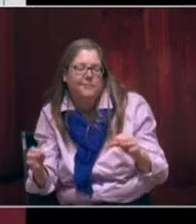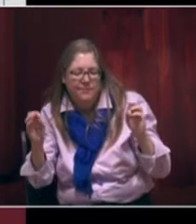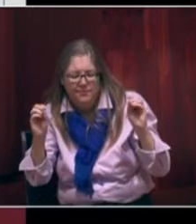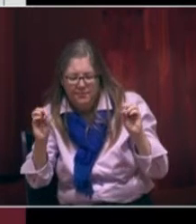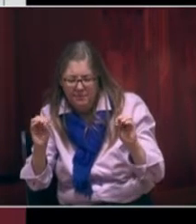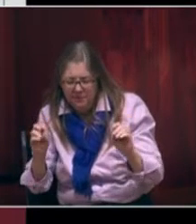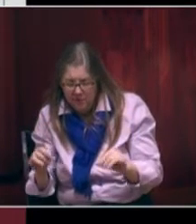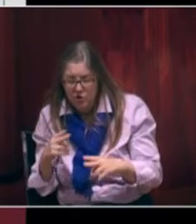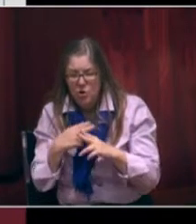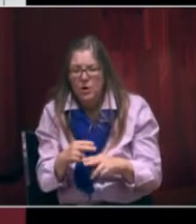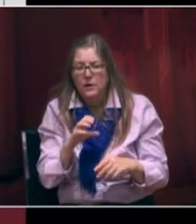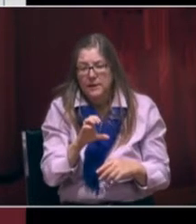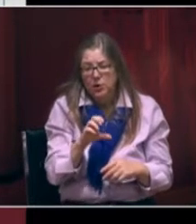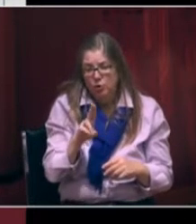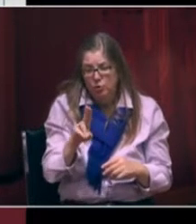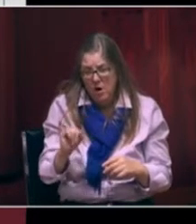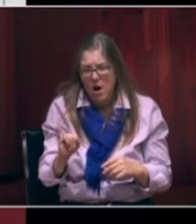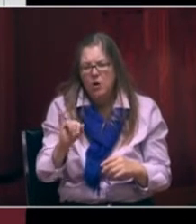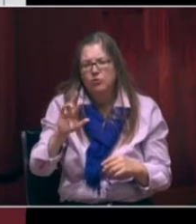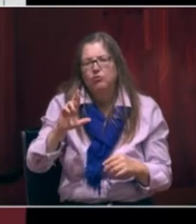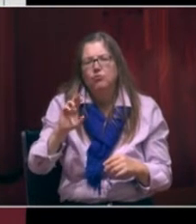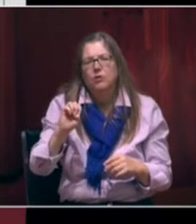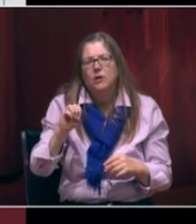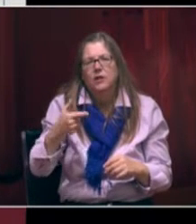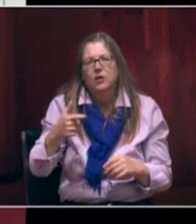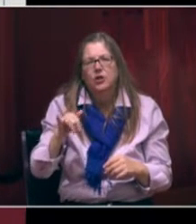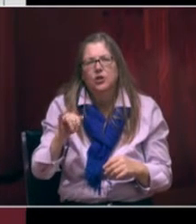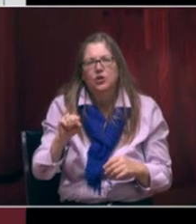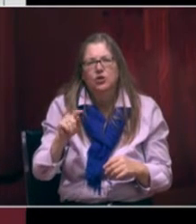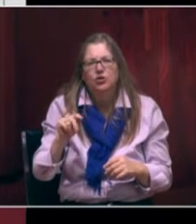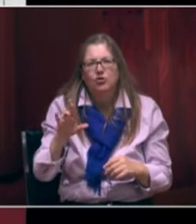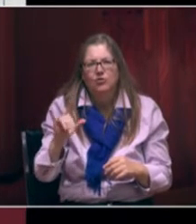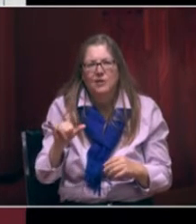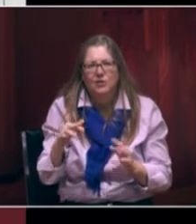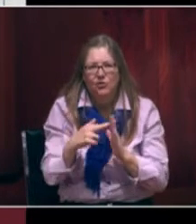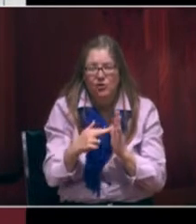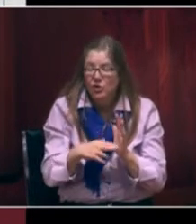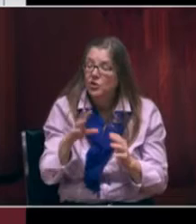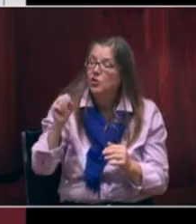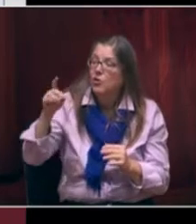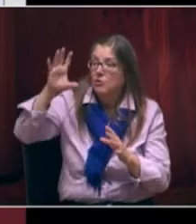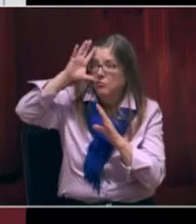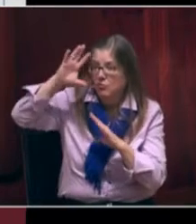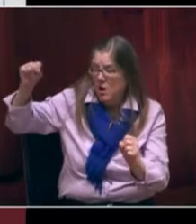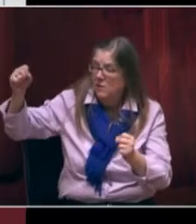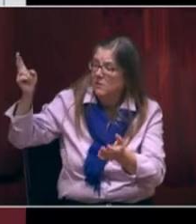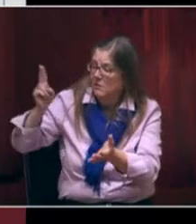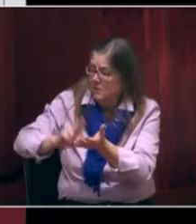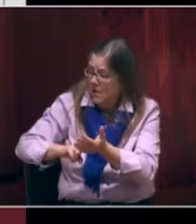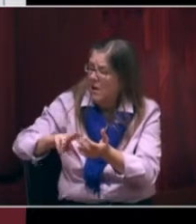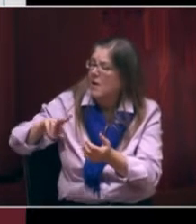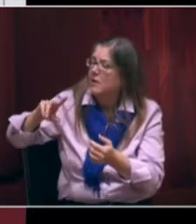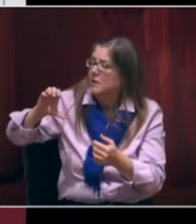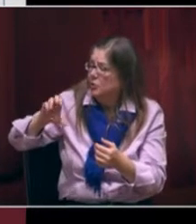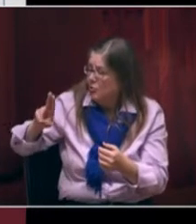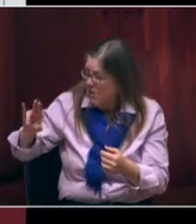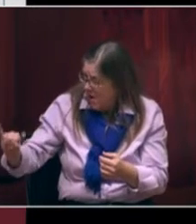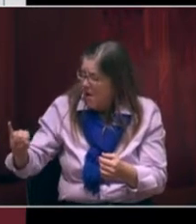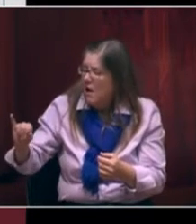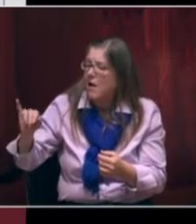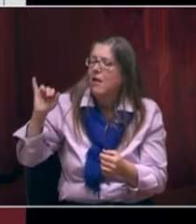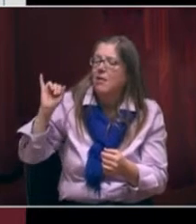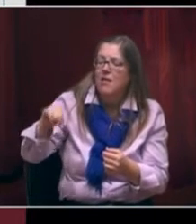with something called a CUI registry. So earlier when I spoke about the executive order, we say that, of course, CUI is if an information type that can